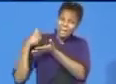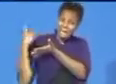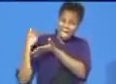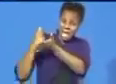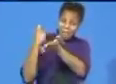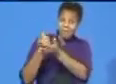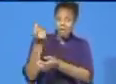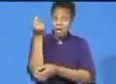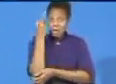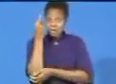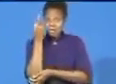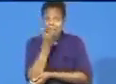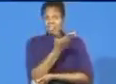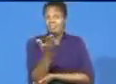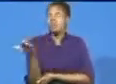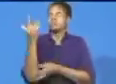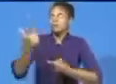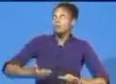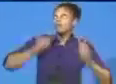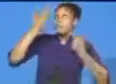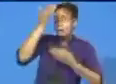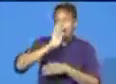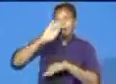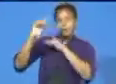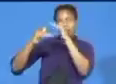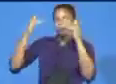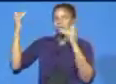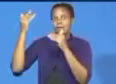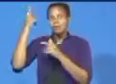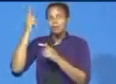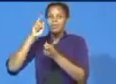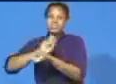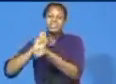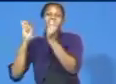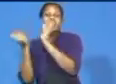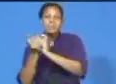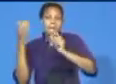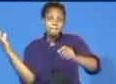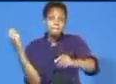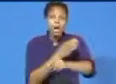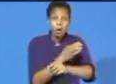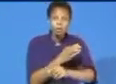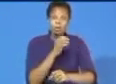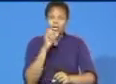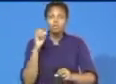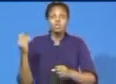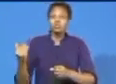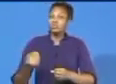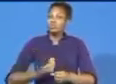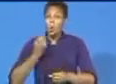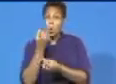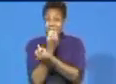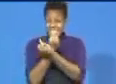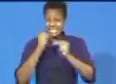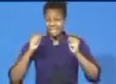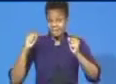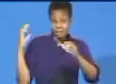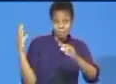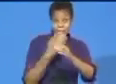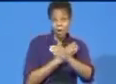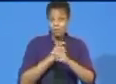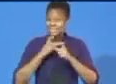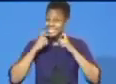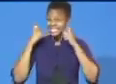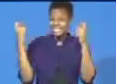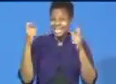understand there is a living God in glory with transforming power, soul-saving power, sin